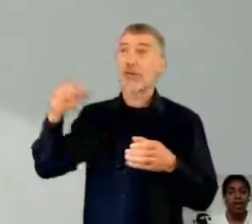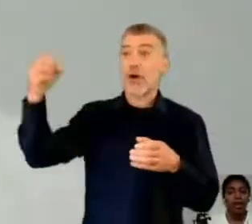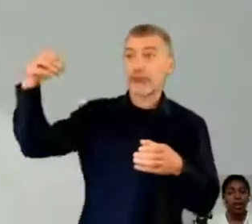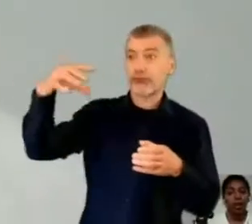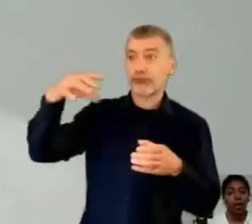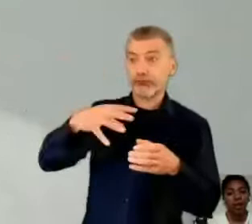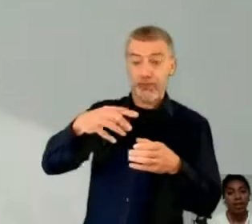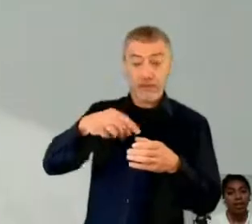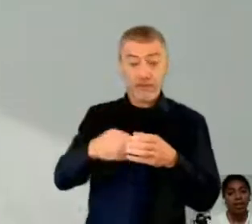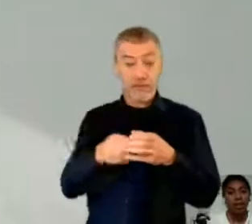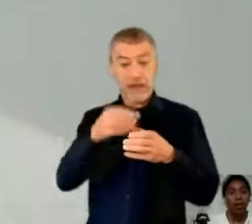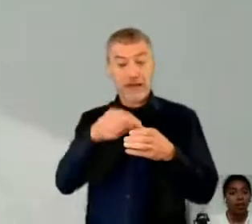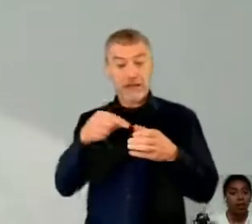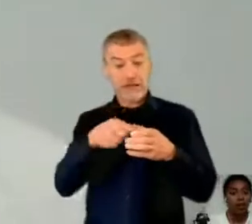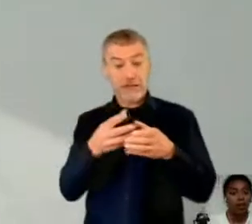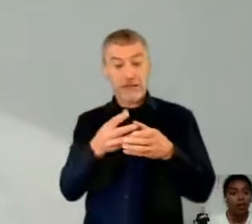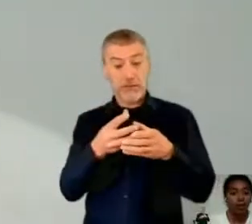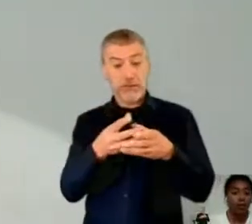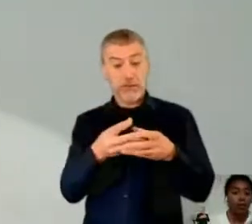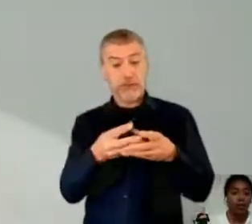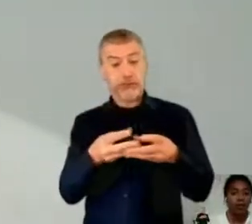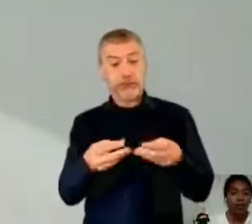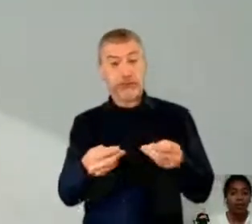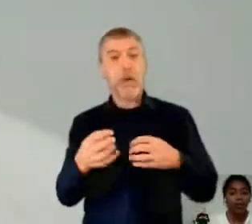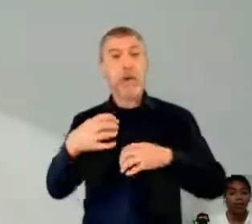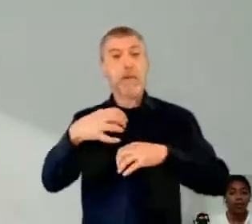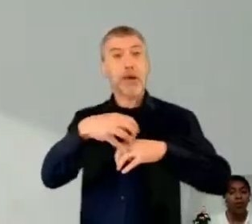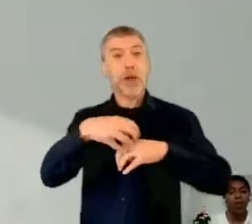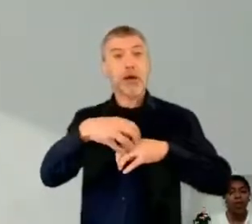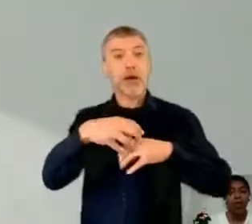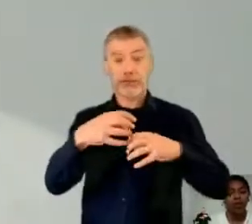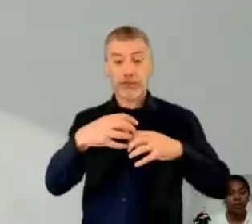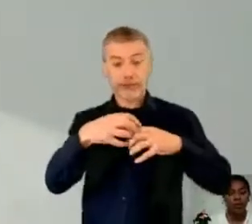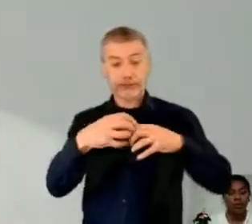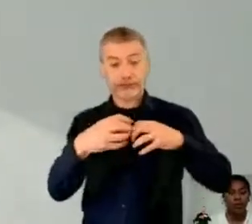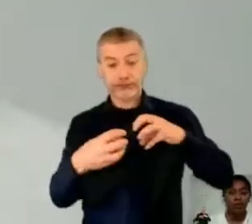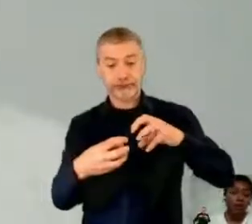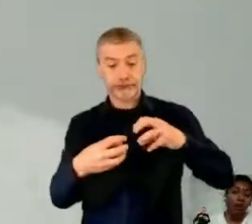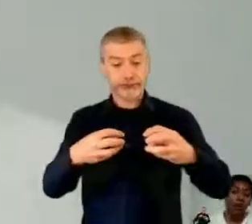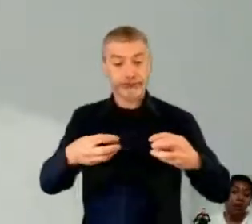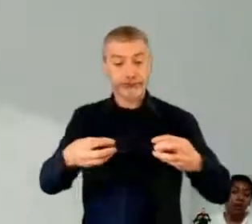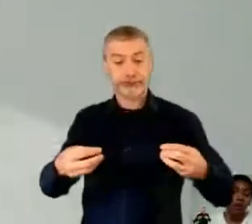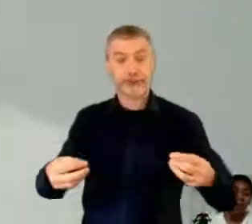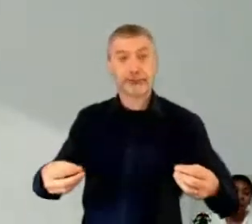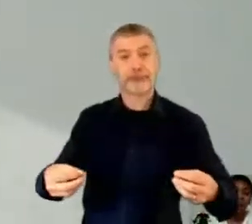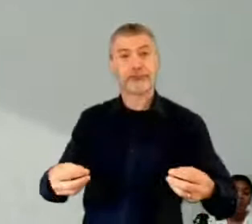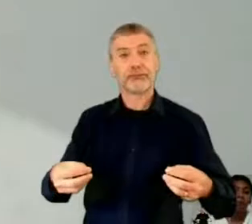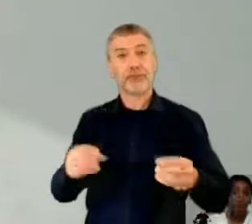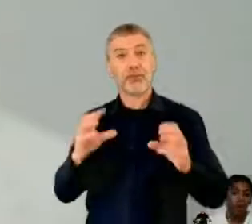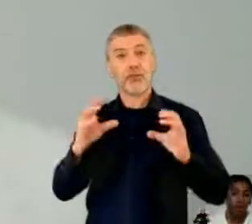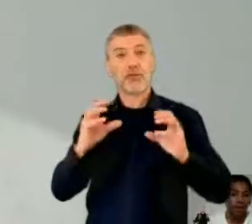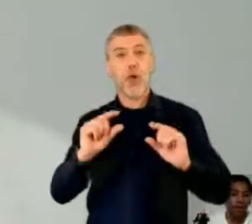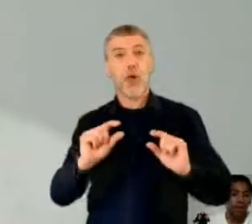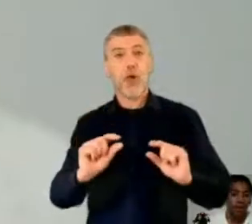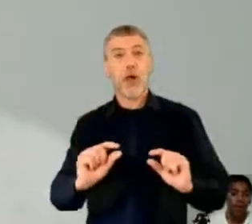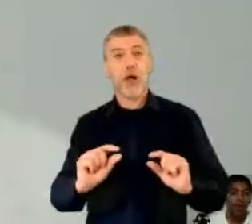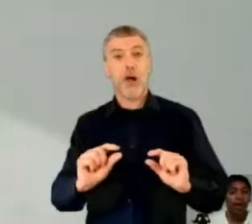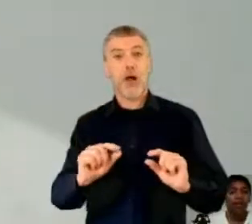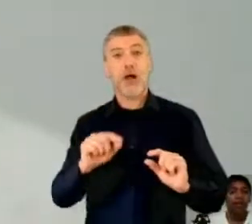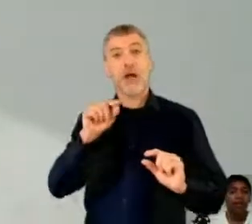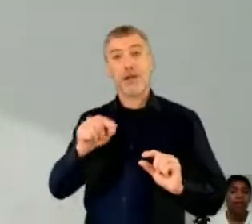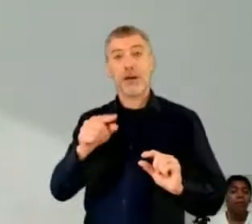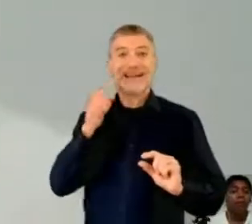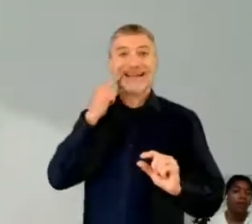the molecules of the polyolefin, your plastic, into more smaller molecules to become biocompatible